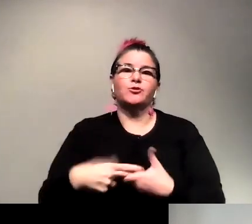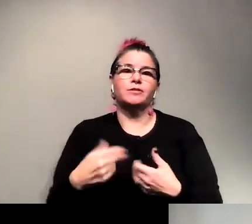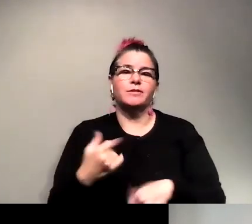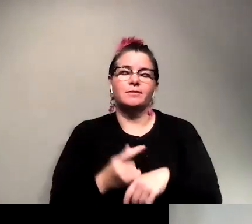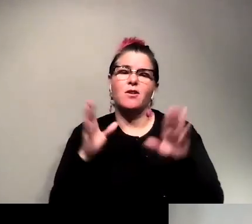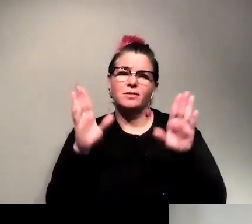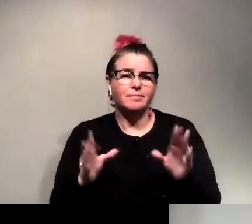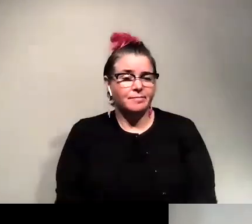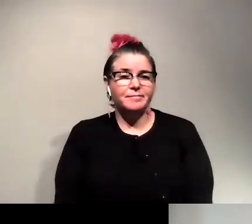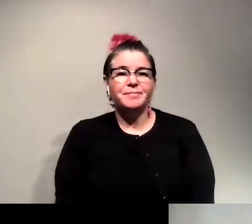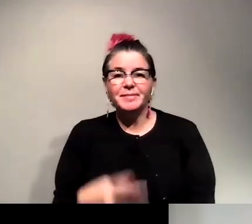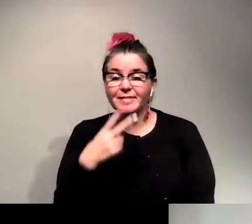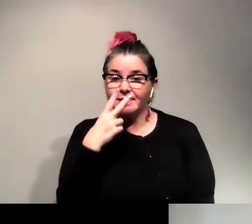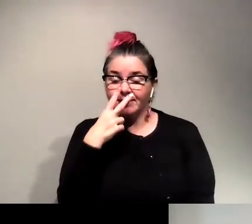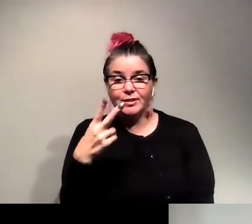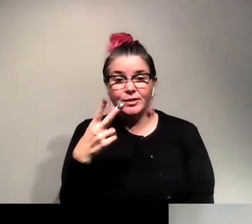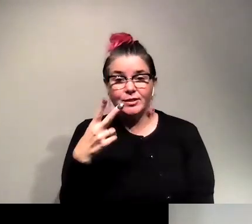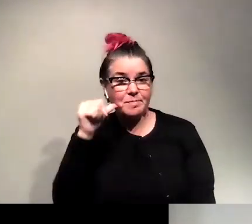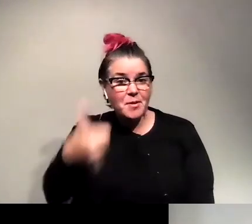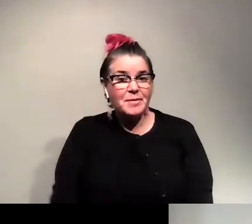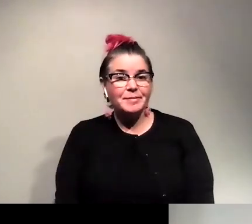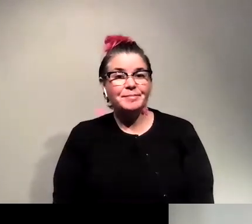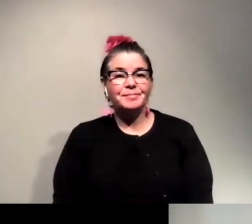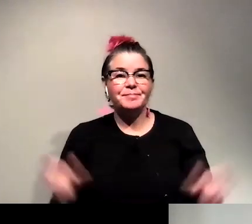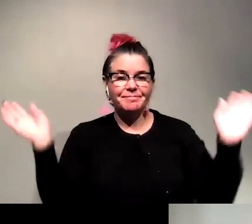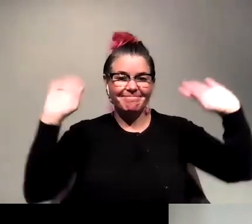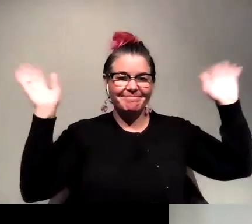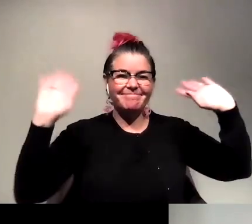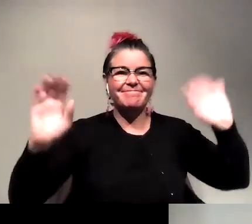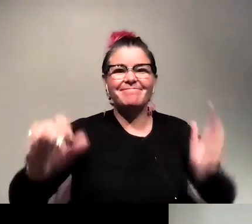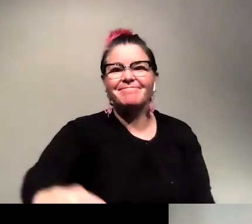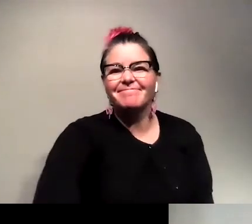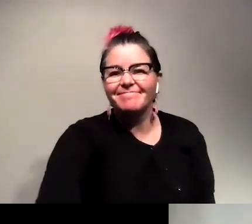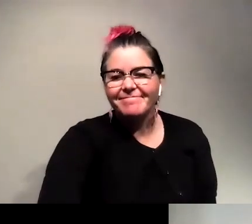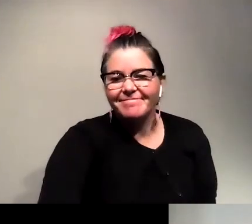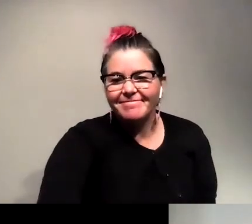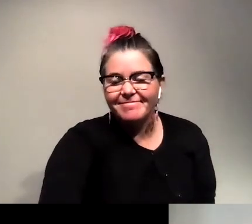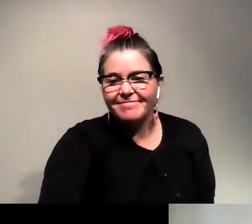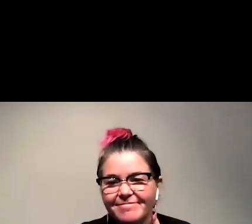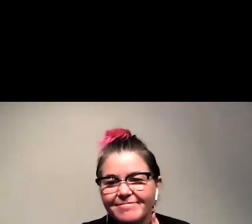And we'll see you all hopefully tomorrow. Thanks for having me. Thanks. Bye.